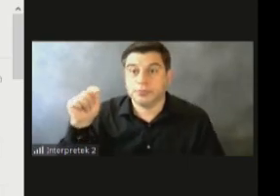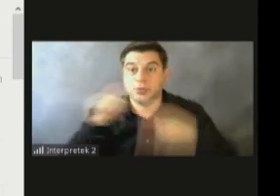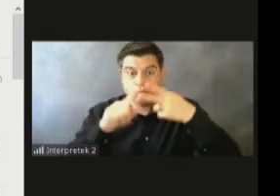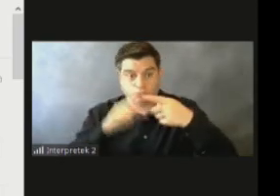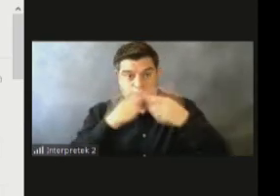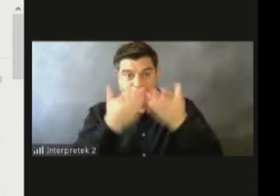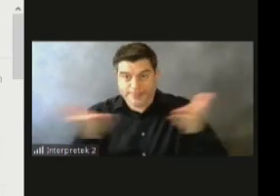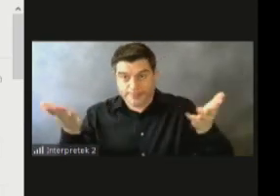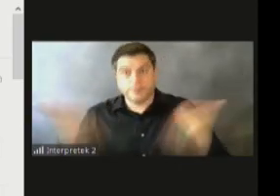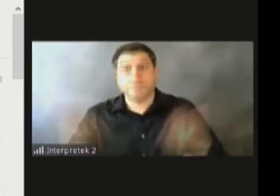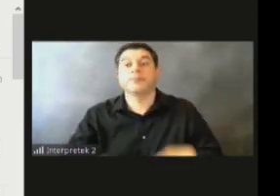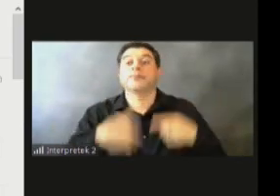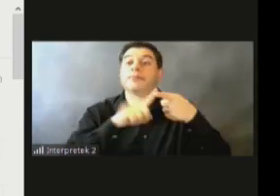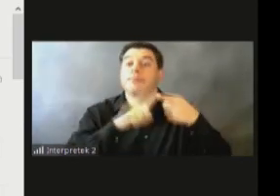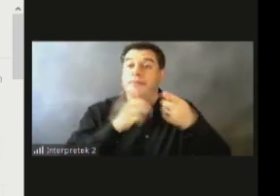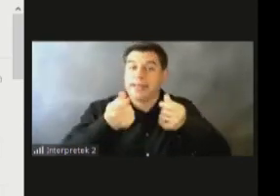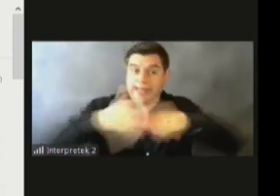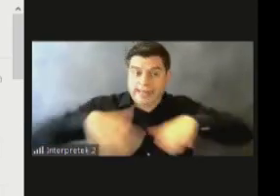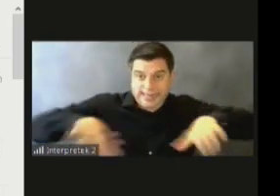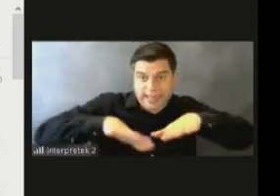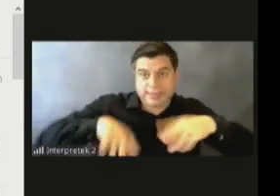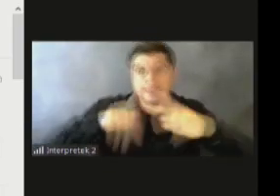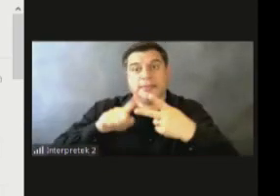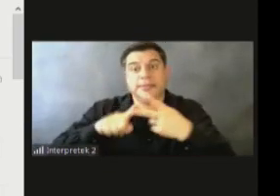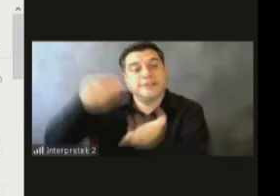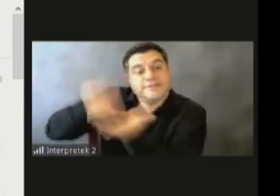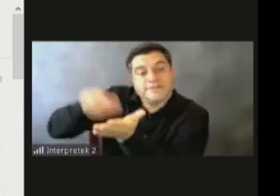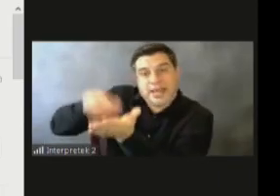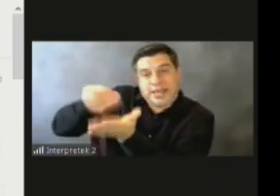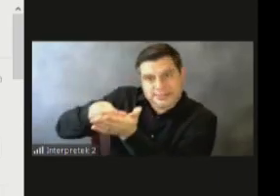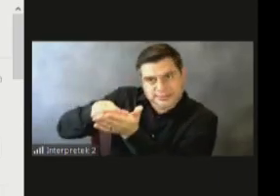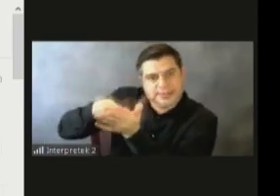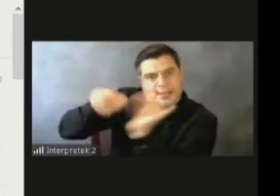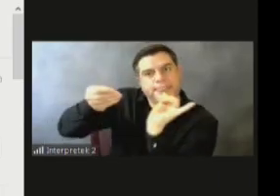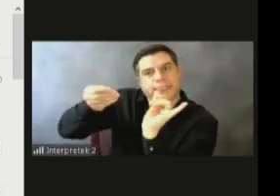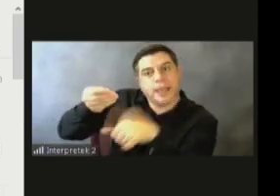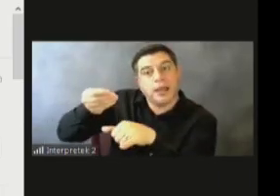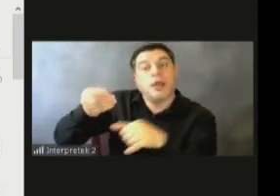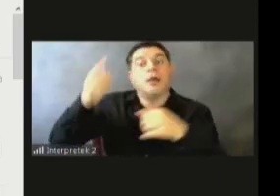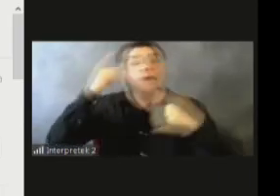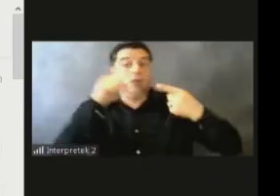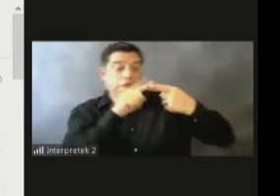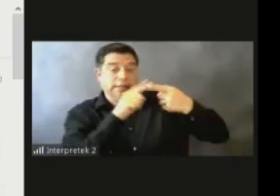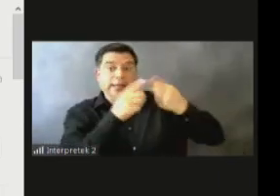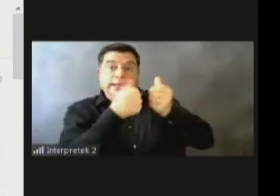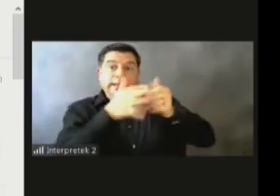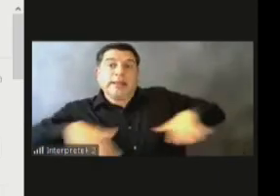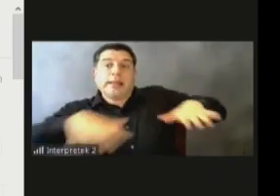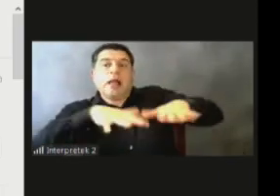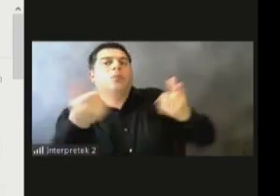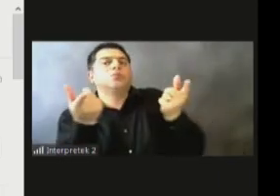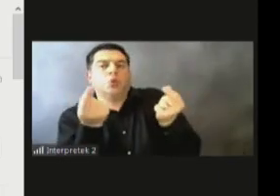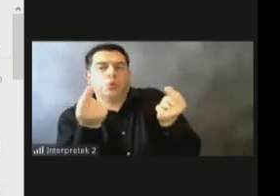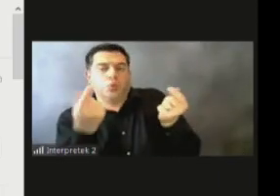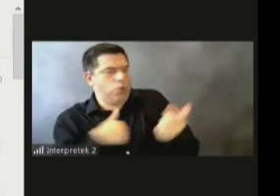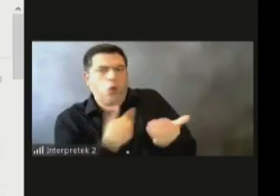subsidy sources, the financing. So with land, we recommend that the city prioritize the community